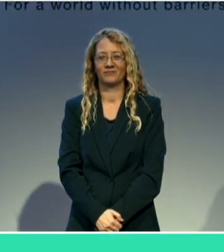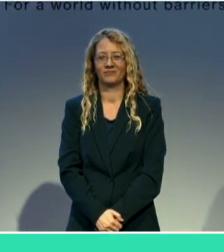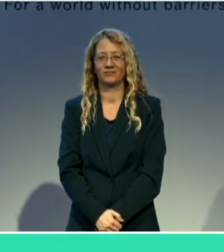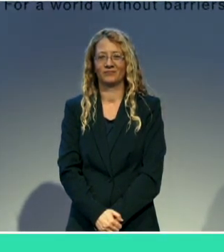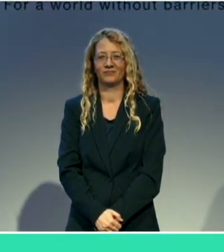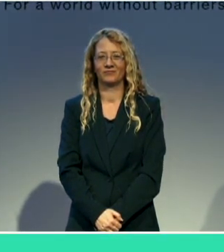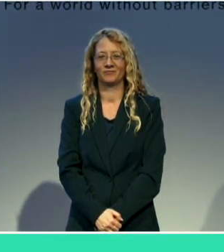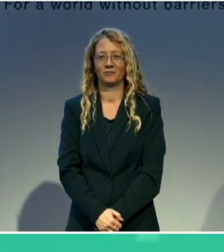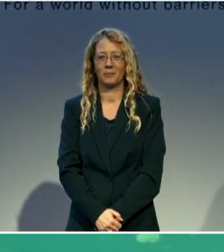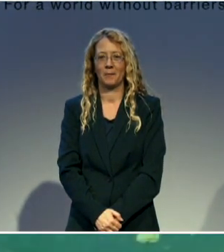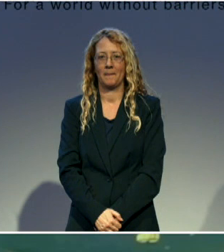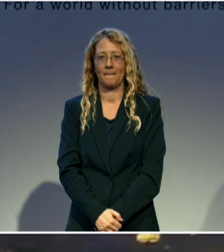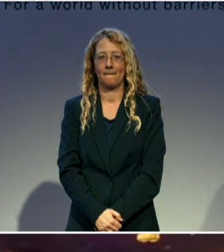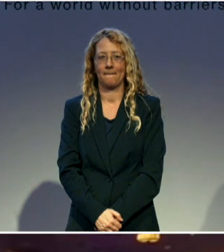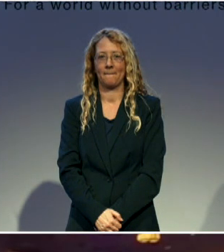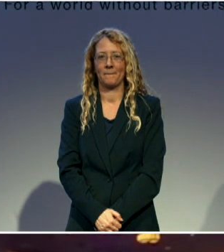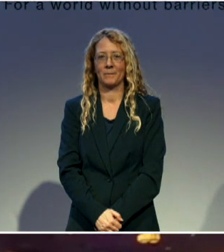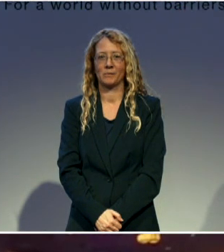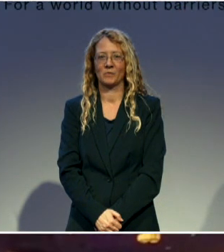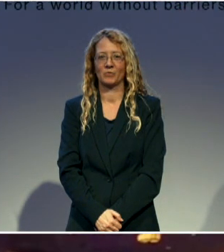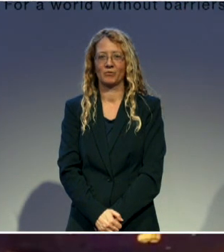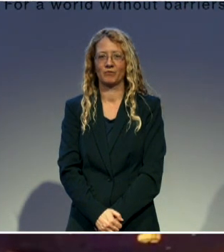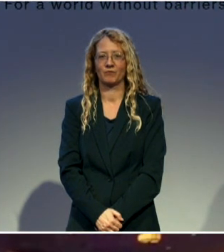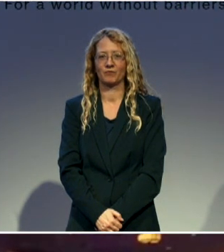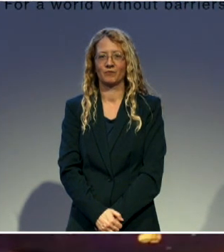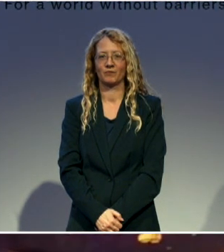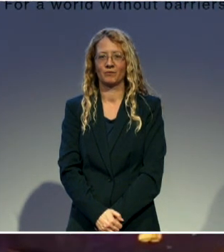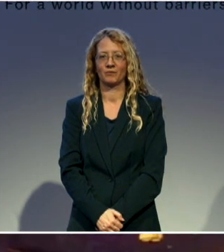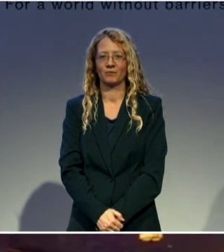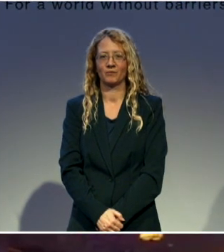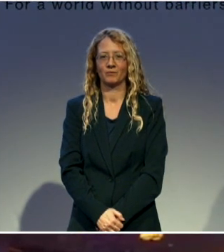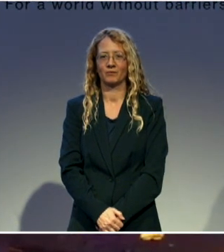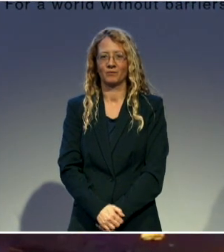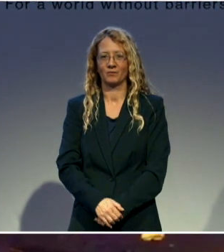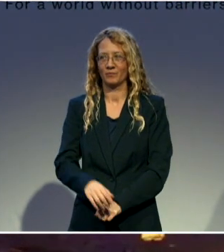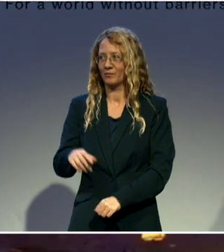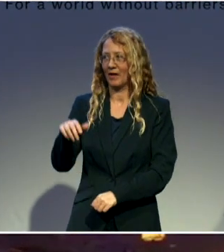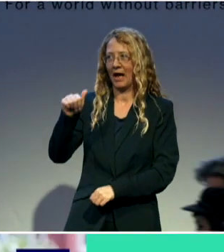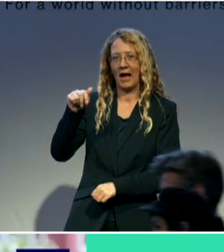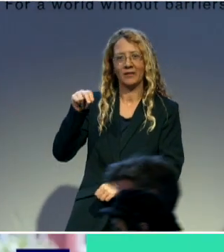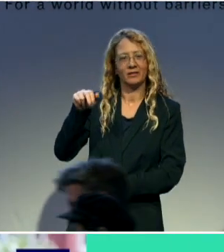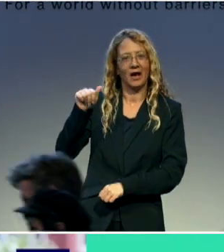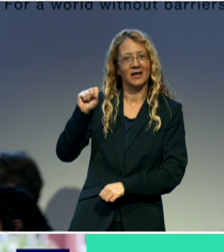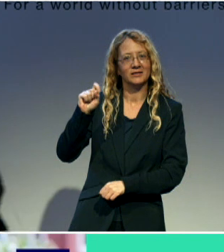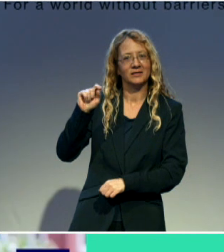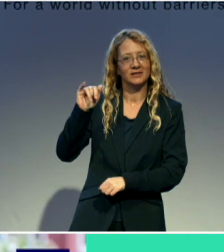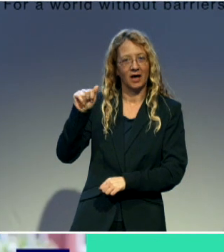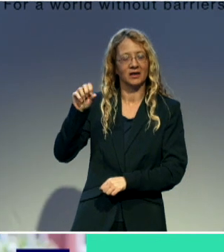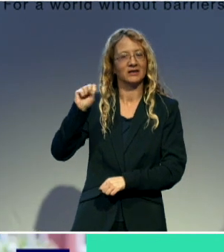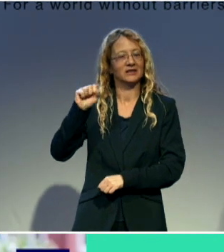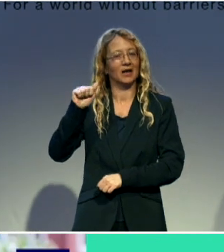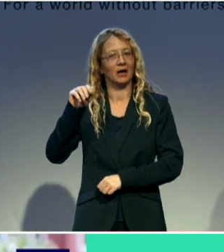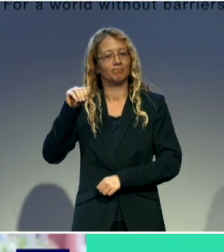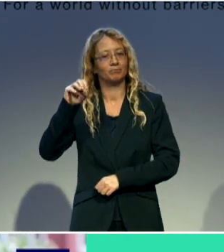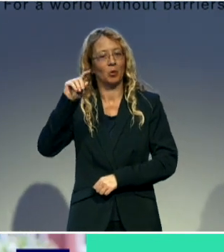I am here with Anastasia Somoza. If you don't know the name, you definitely know the face and the story. My name is